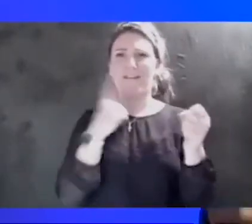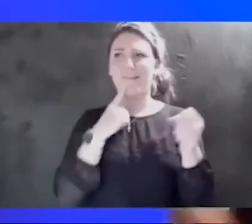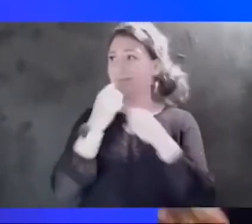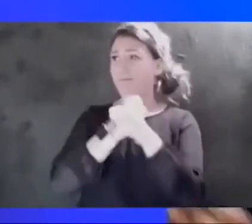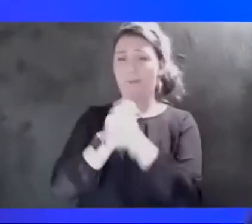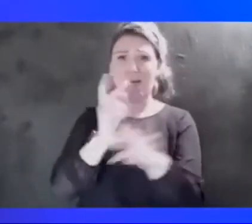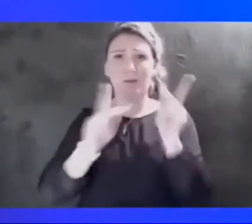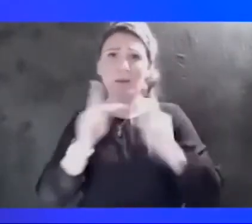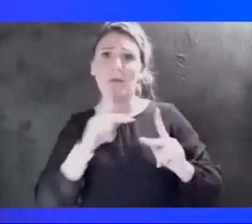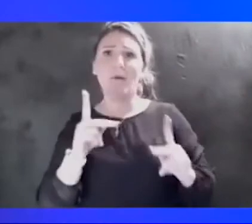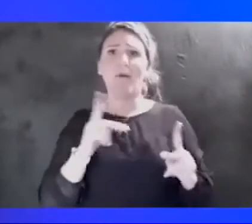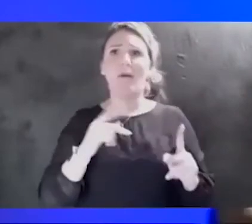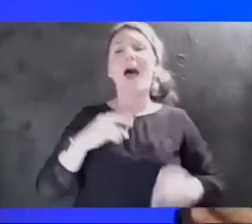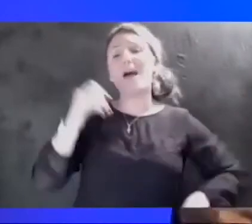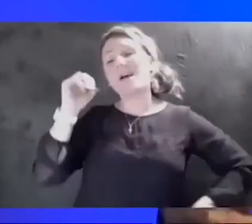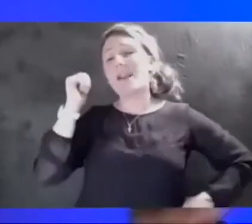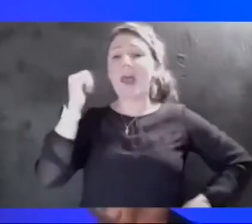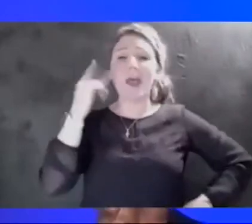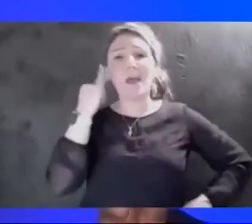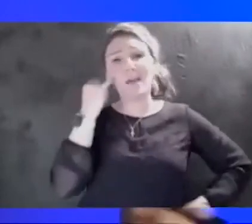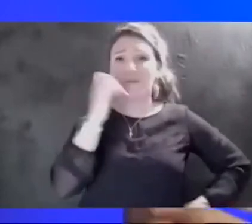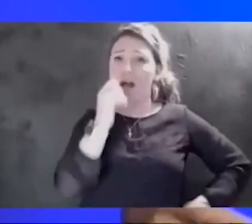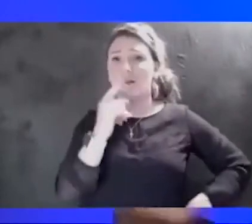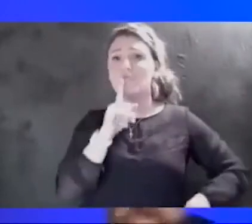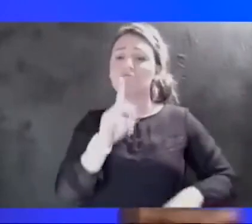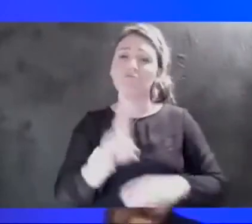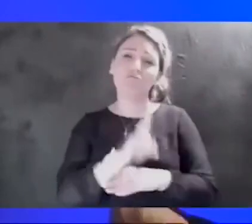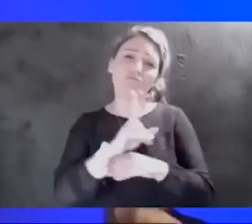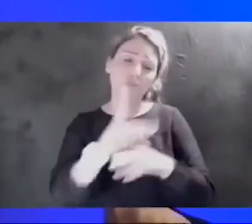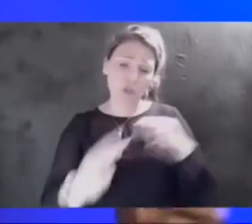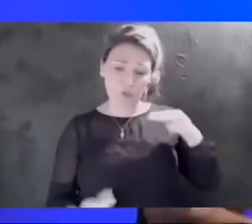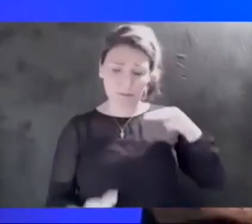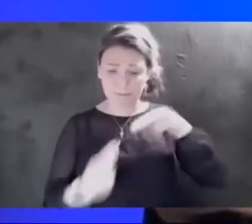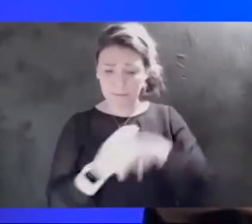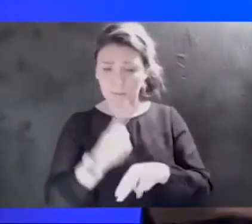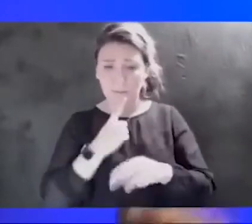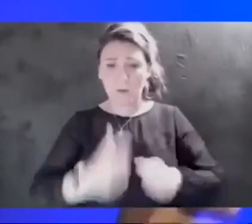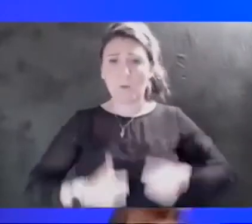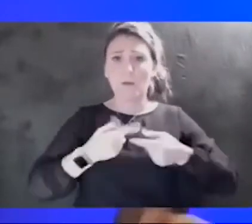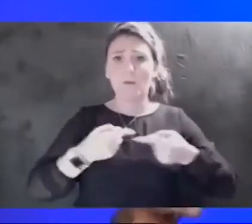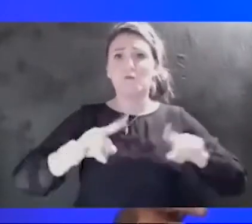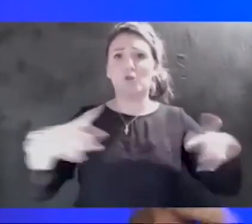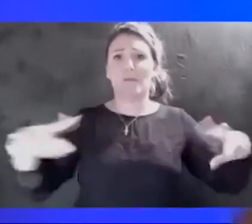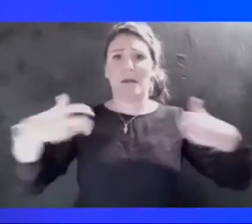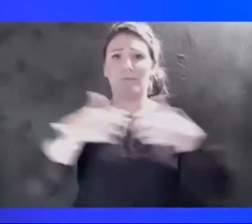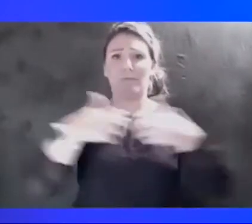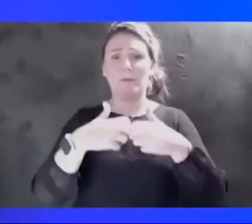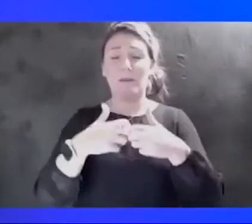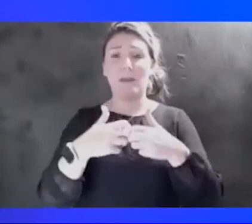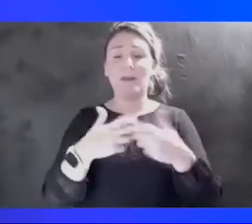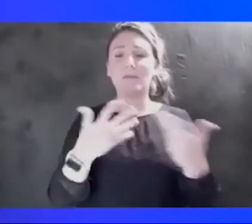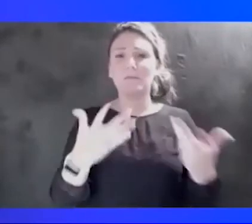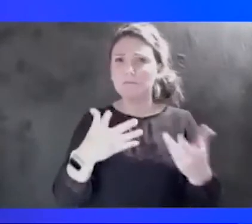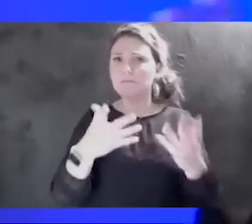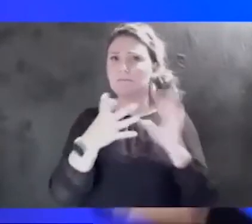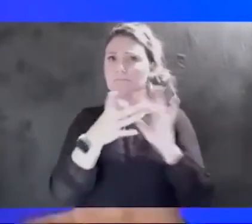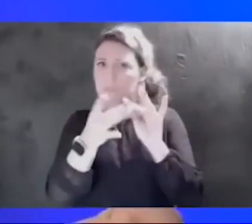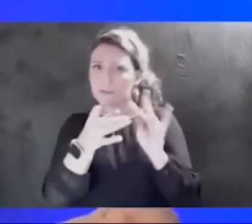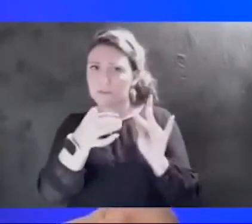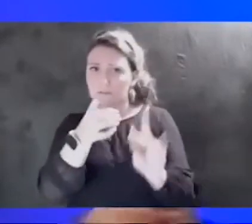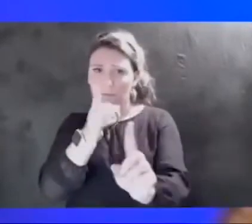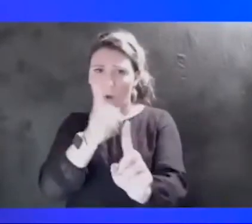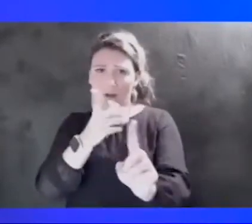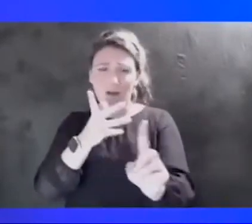who, if they wouldn't have had their seatbelt on, they would have lived in their car wreck and whatnot. And we have to, point out, well, take it in the